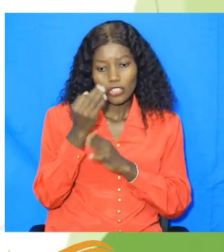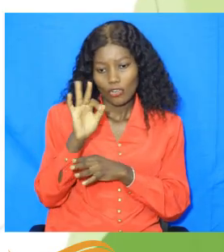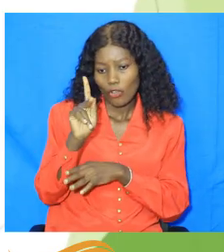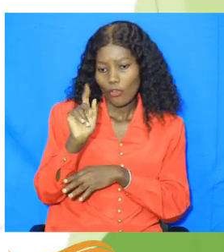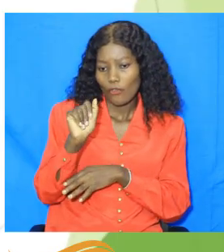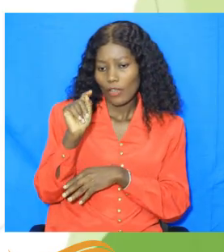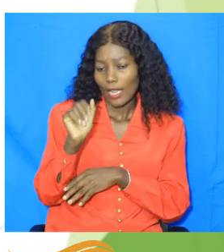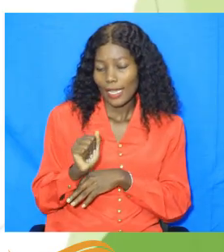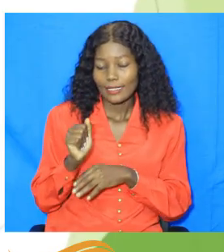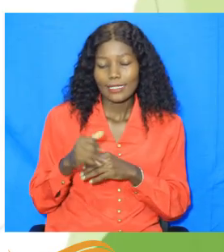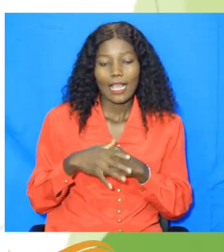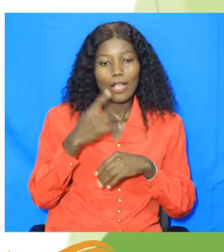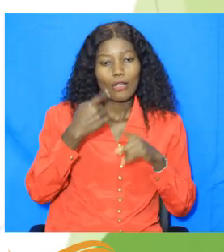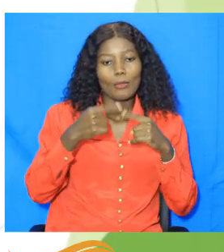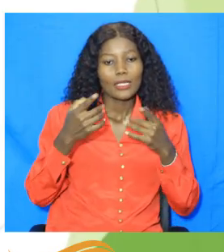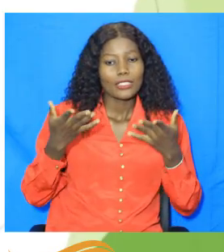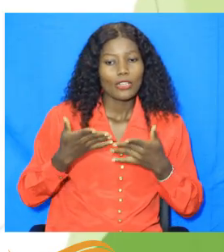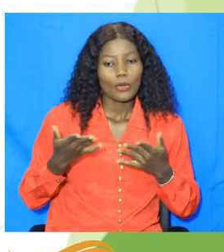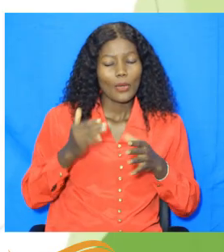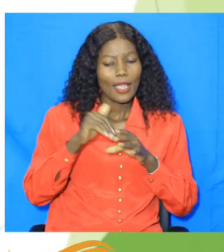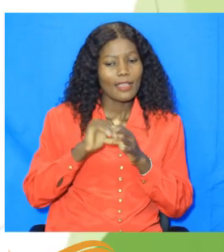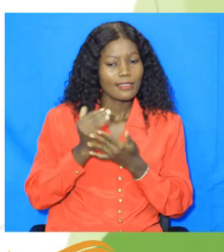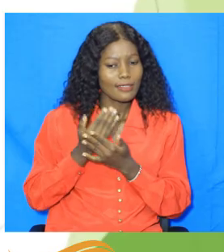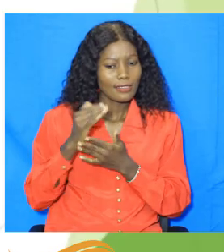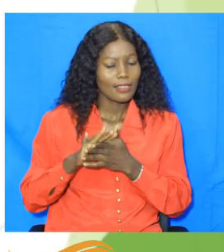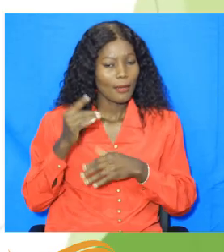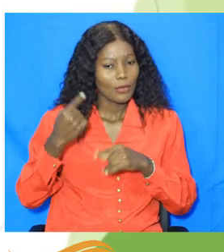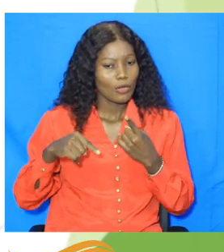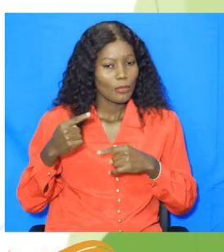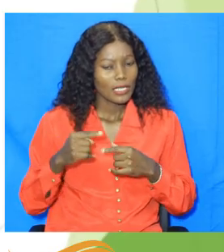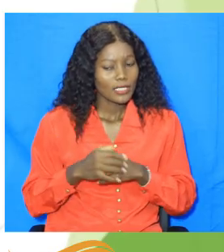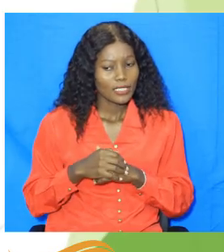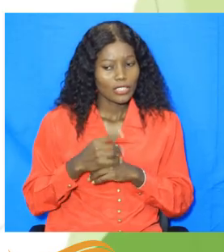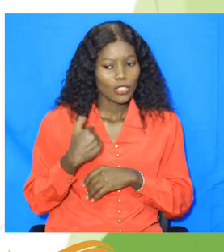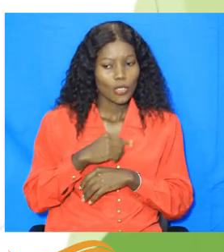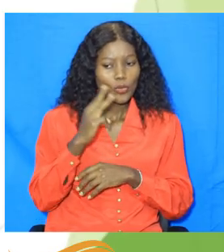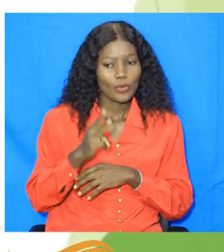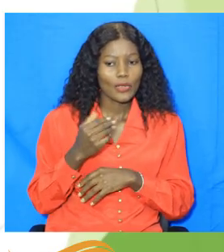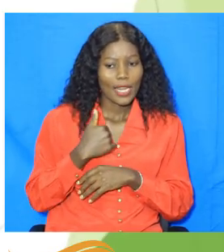competition, whereby in some competitions we will have